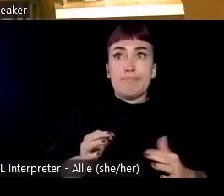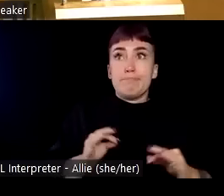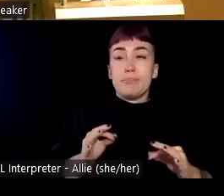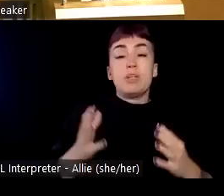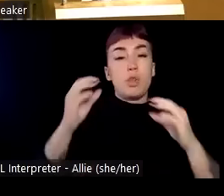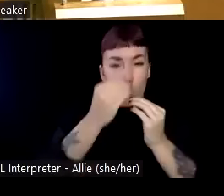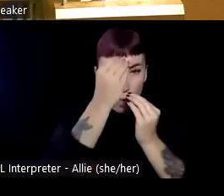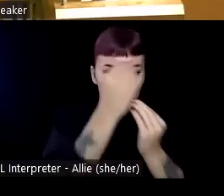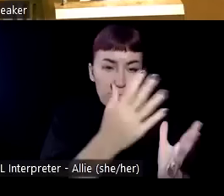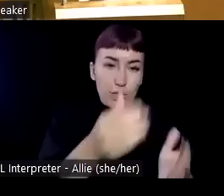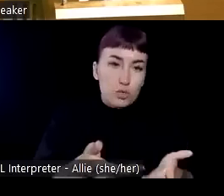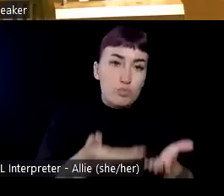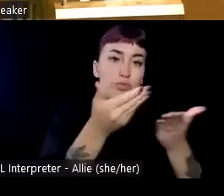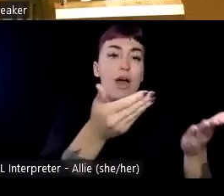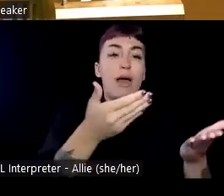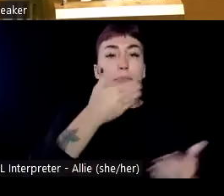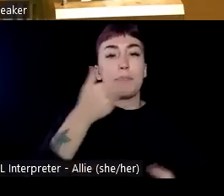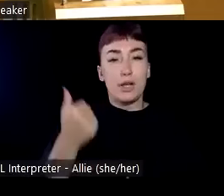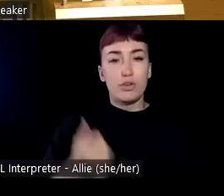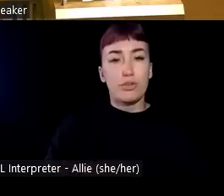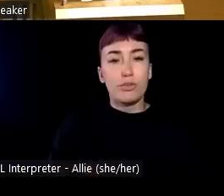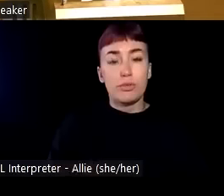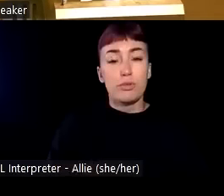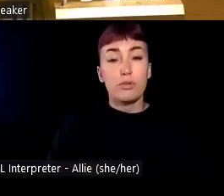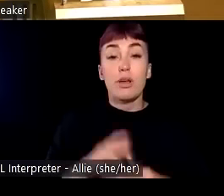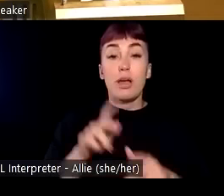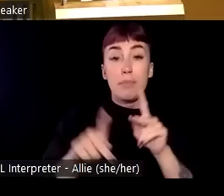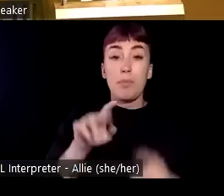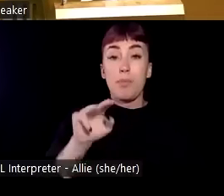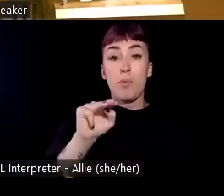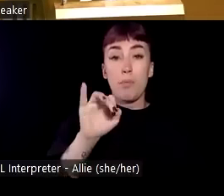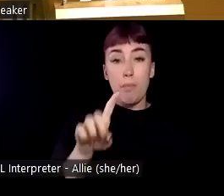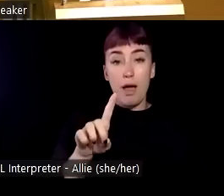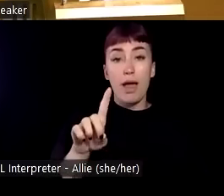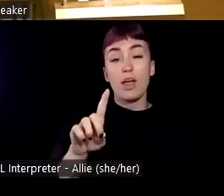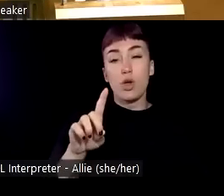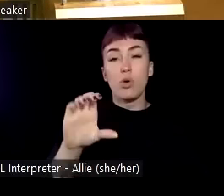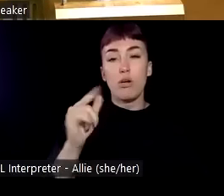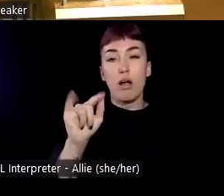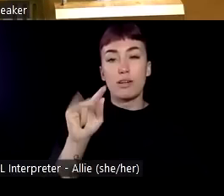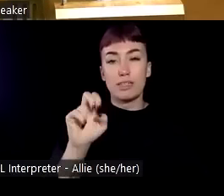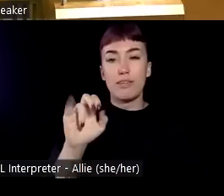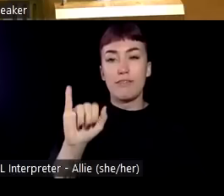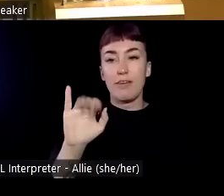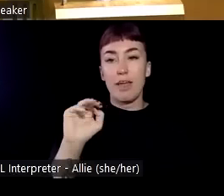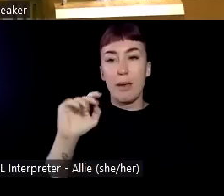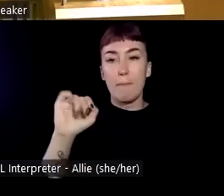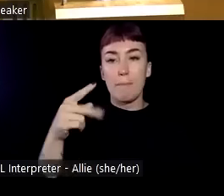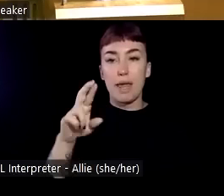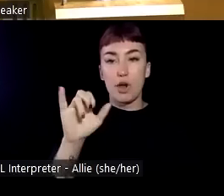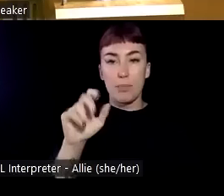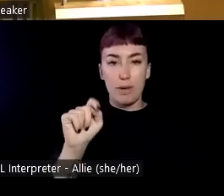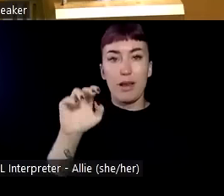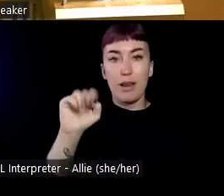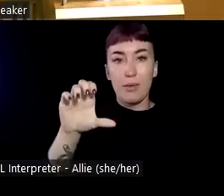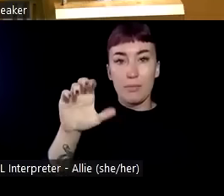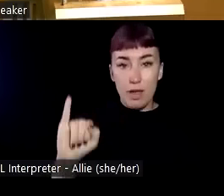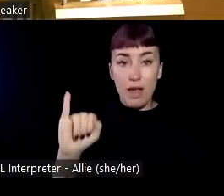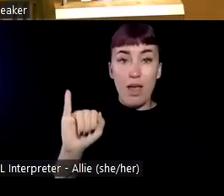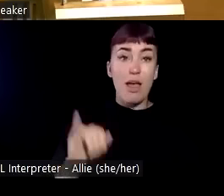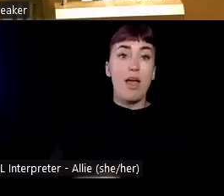better. What we know is that individuals with mild cognitive impairment, for example, who have positive evidence of